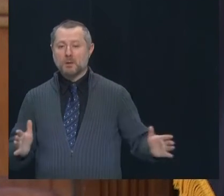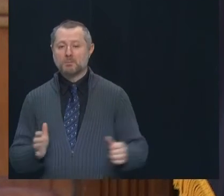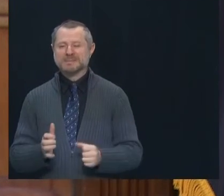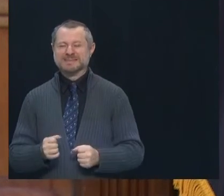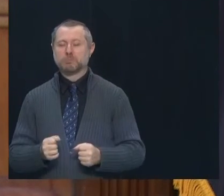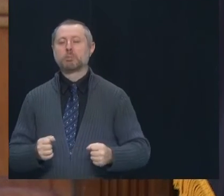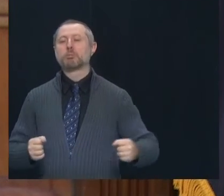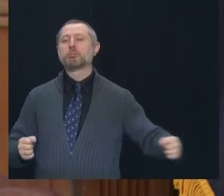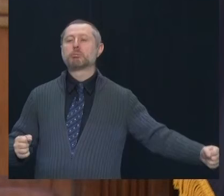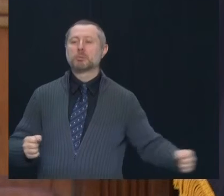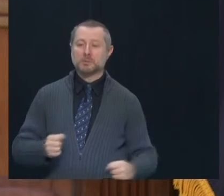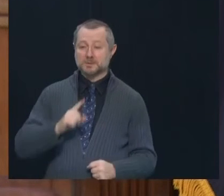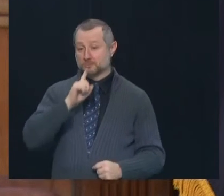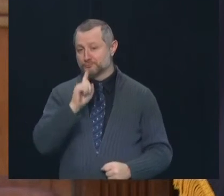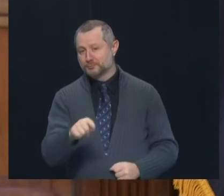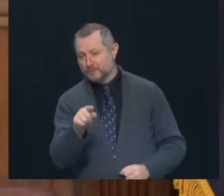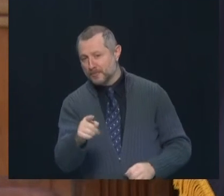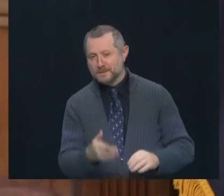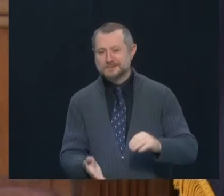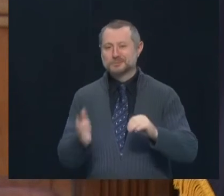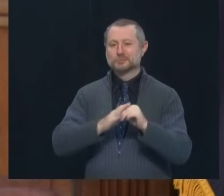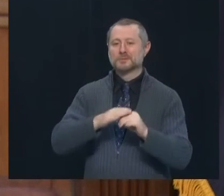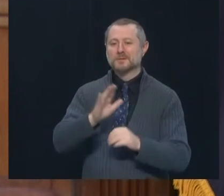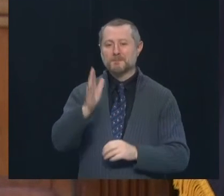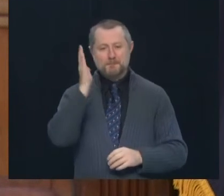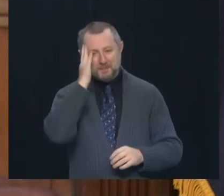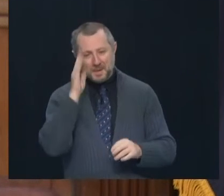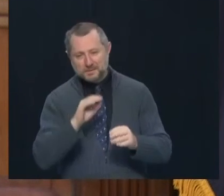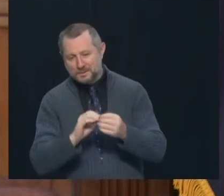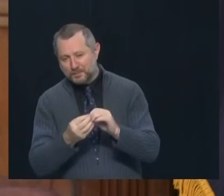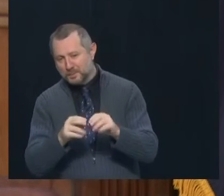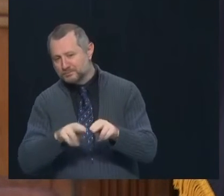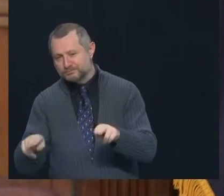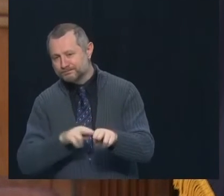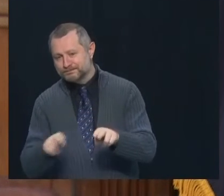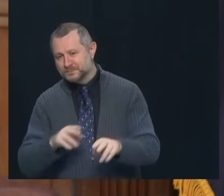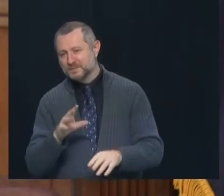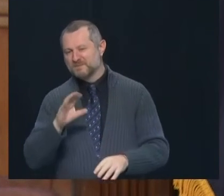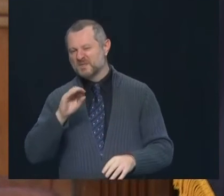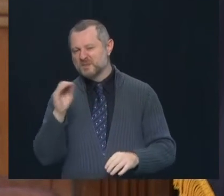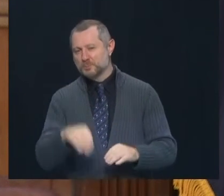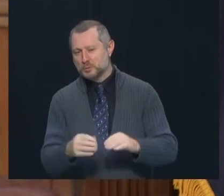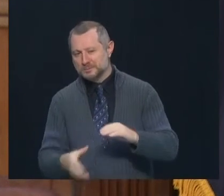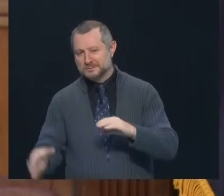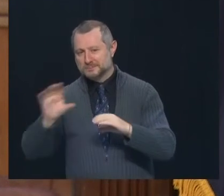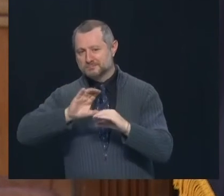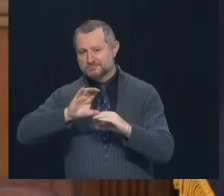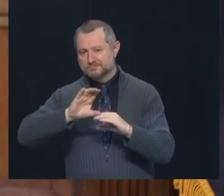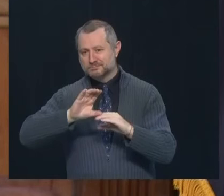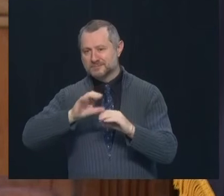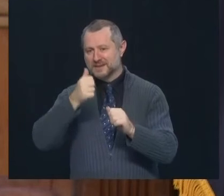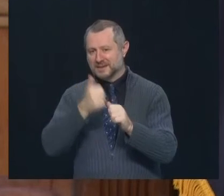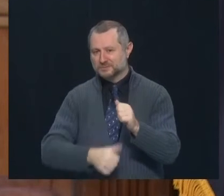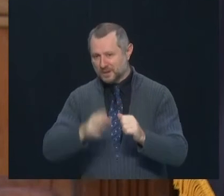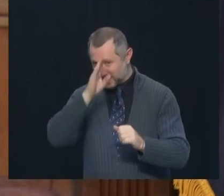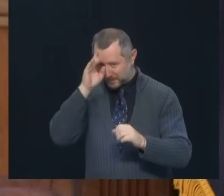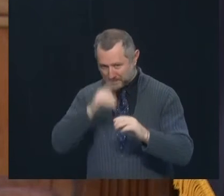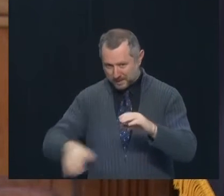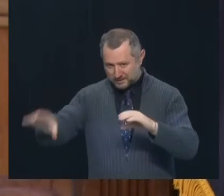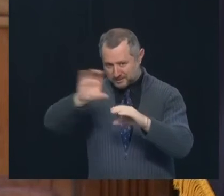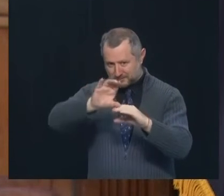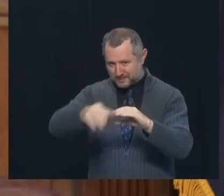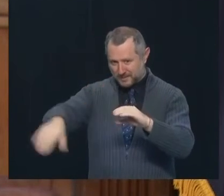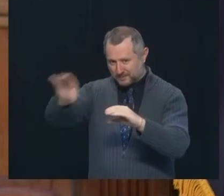increase beds by 50% in every hospital. It is traumatic for the